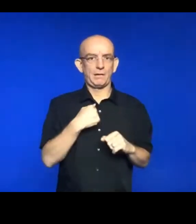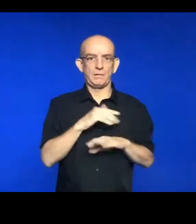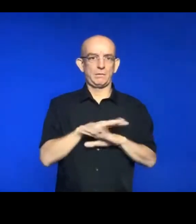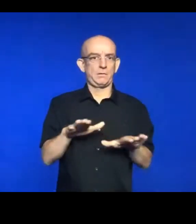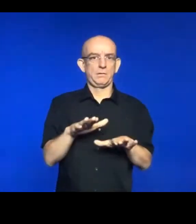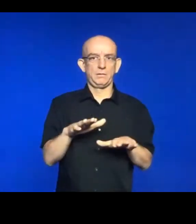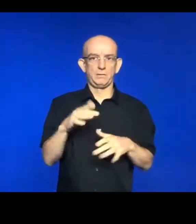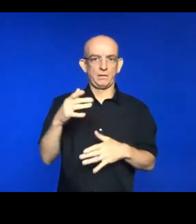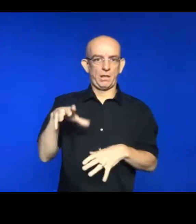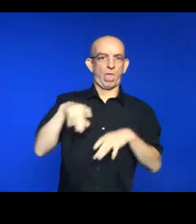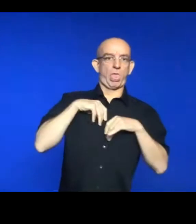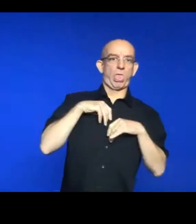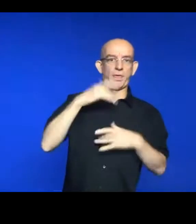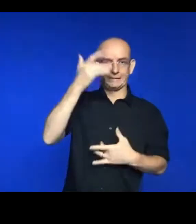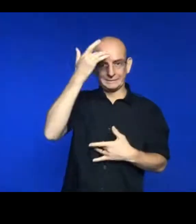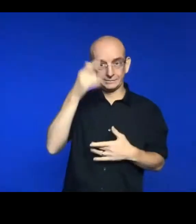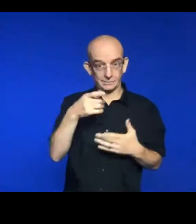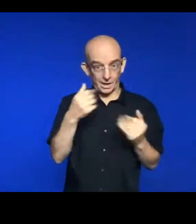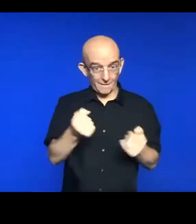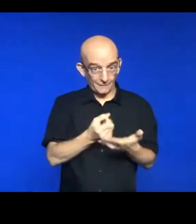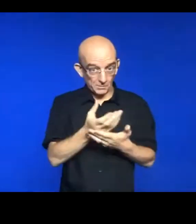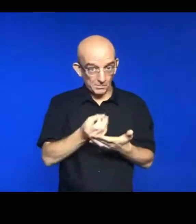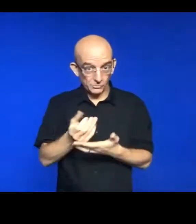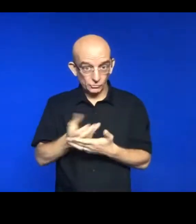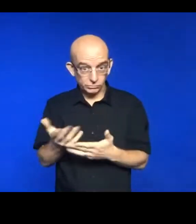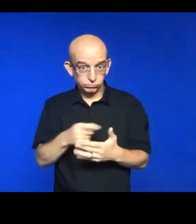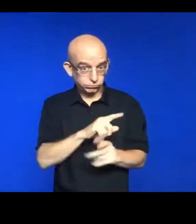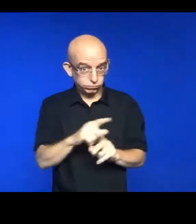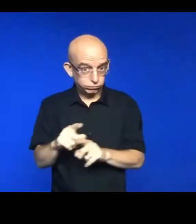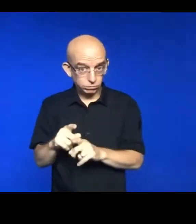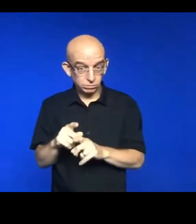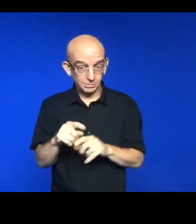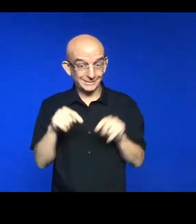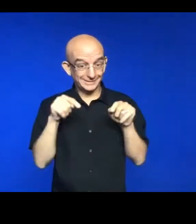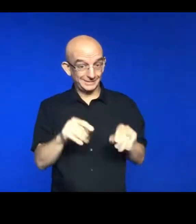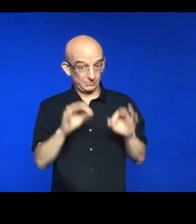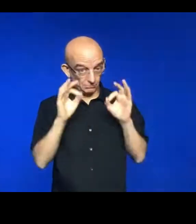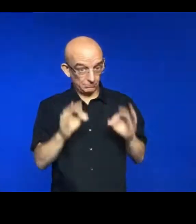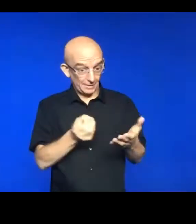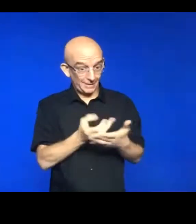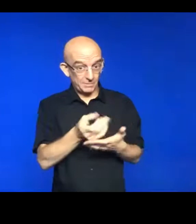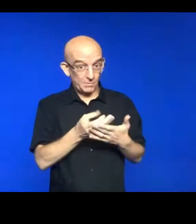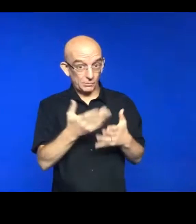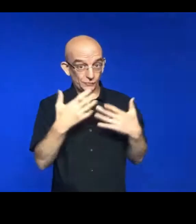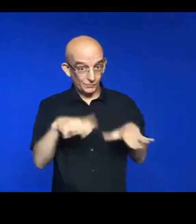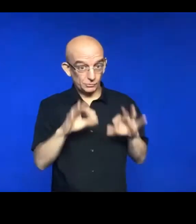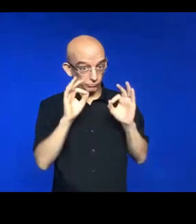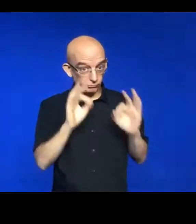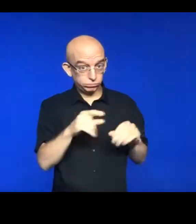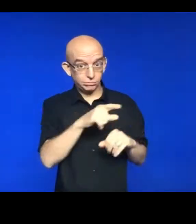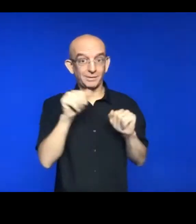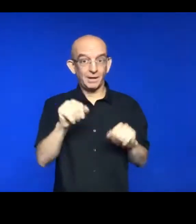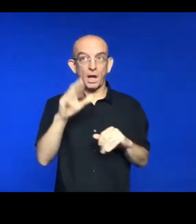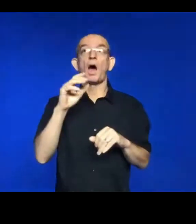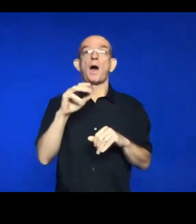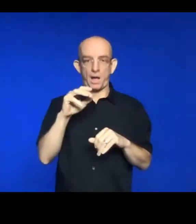with which I communicate what I need to do in order to prevent that I have the disease is not accessible to